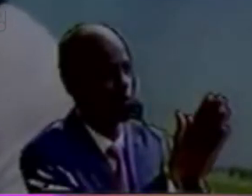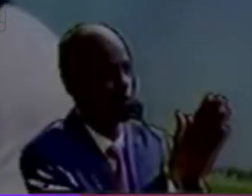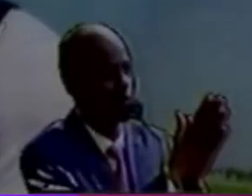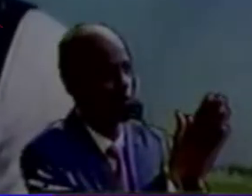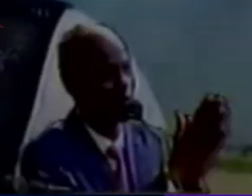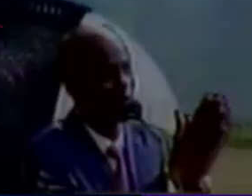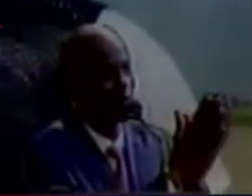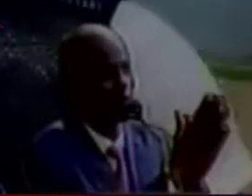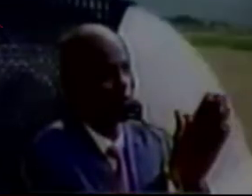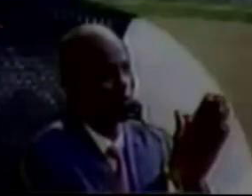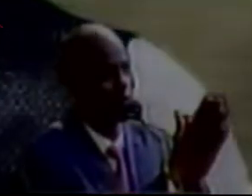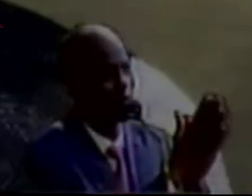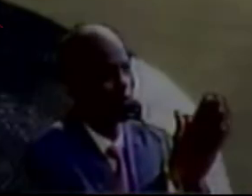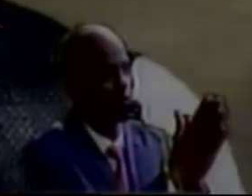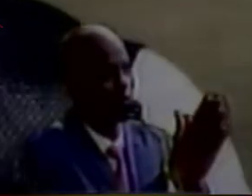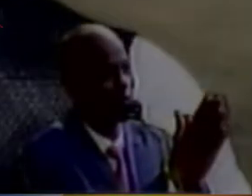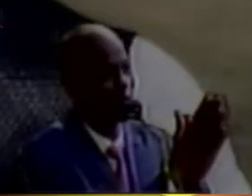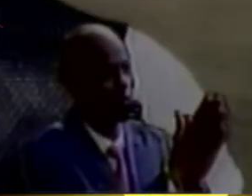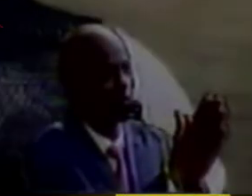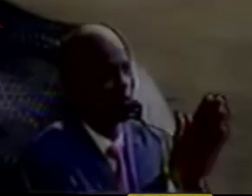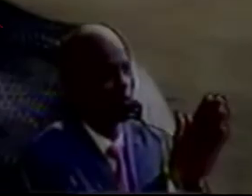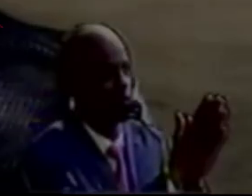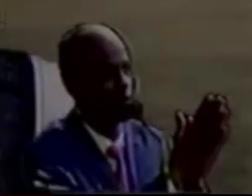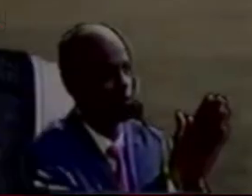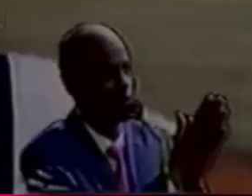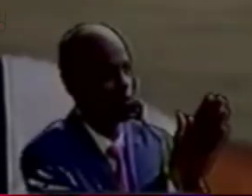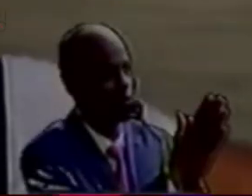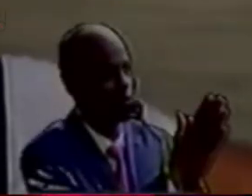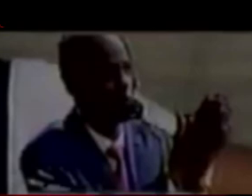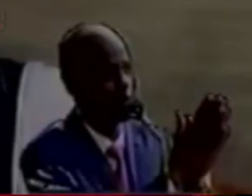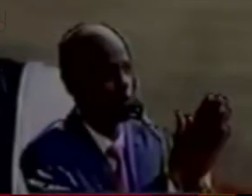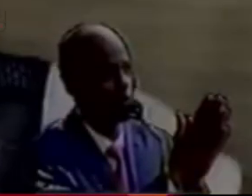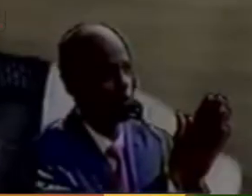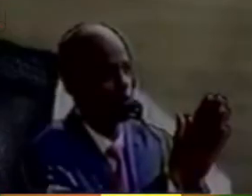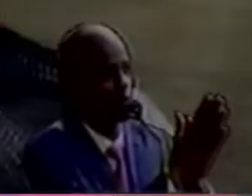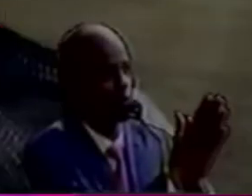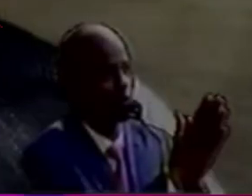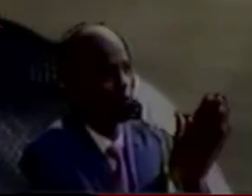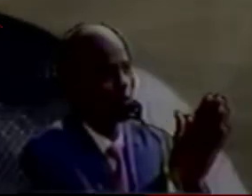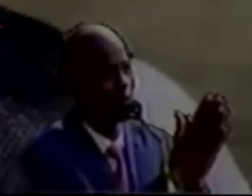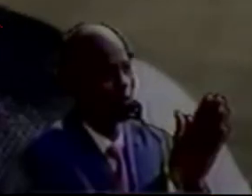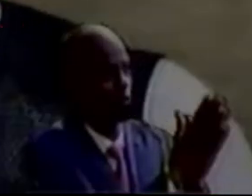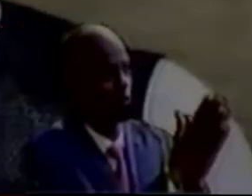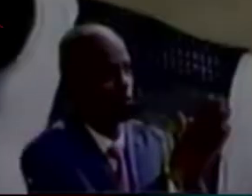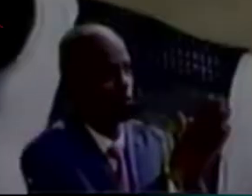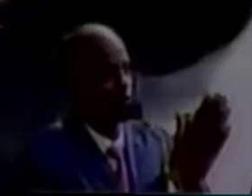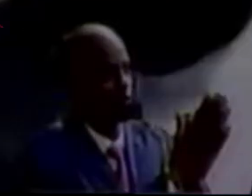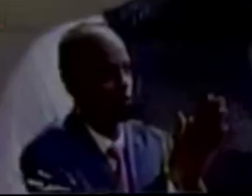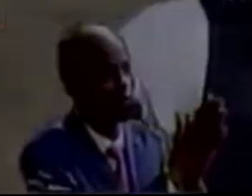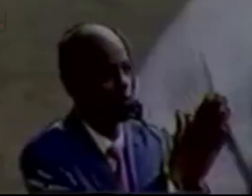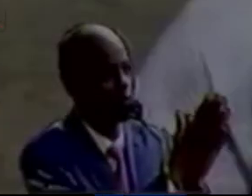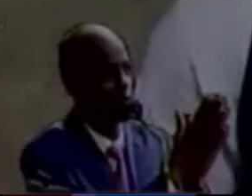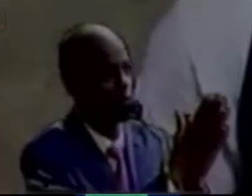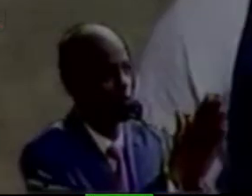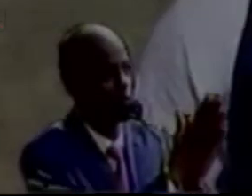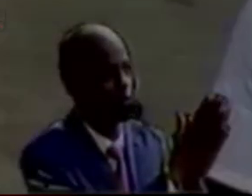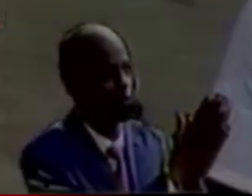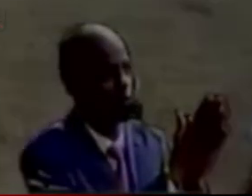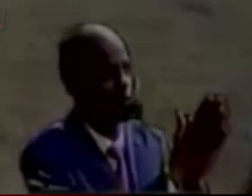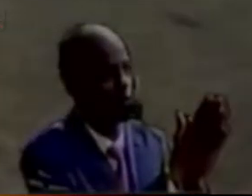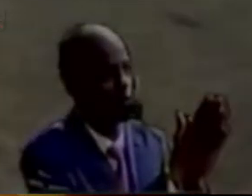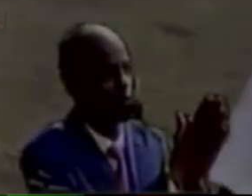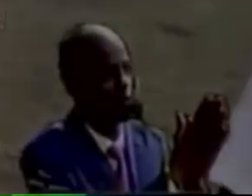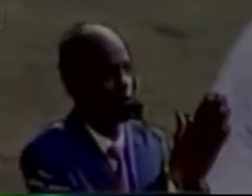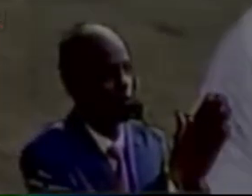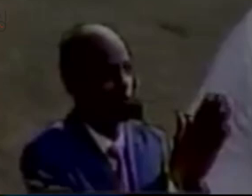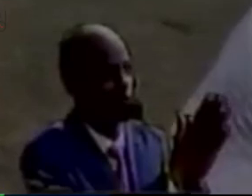A few days after last week. When we got here, we were just trying to connect with other NGOs because there's a lot of NGOs here that are helping with the relief efforts. They were saying